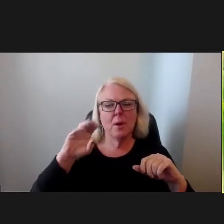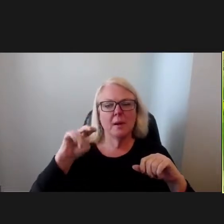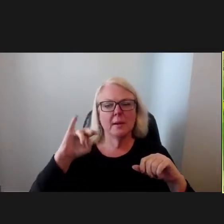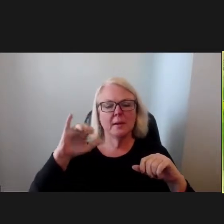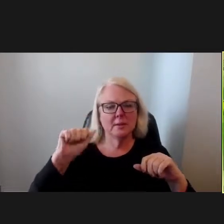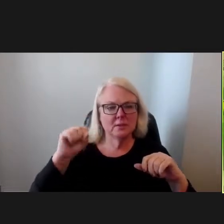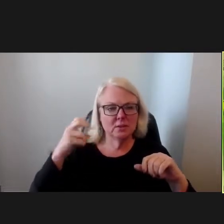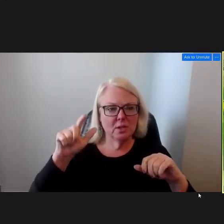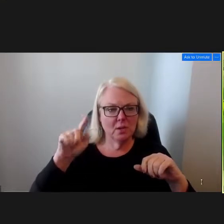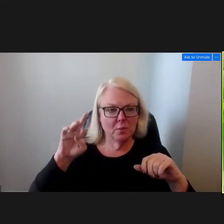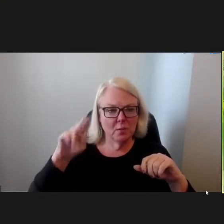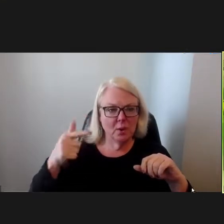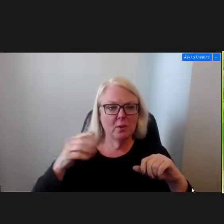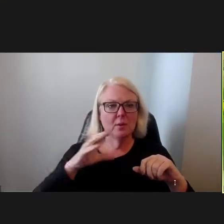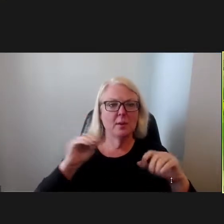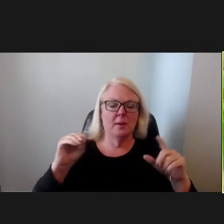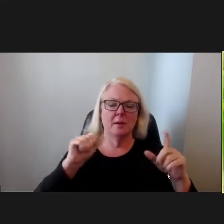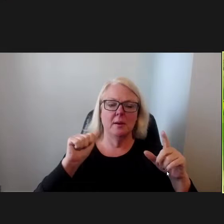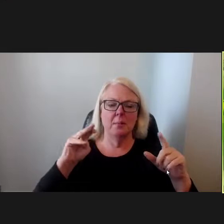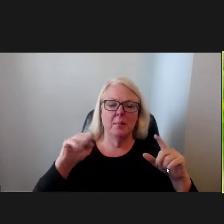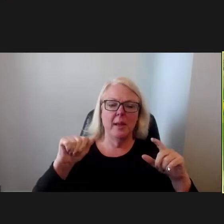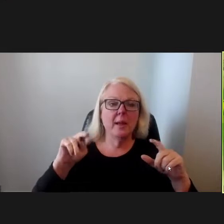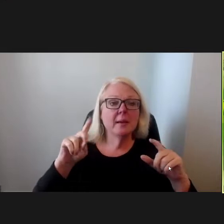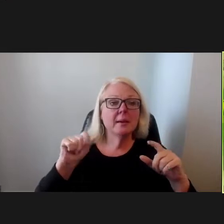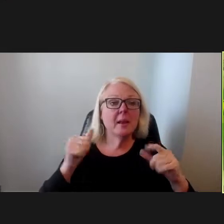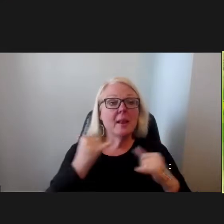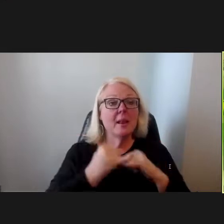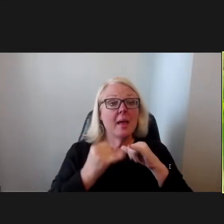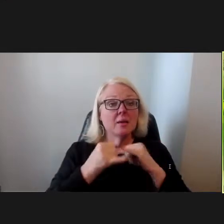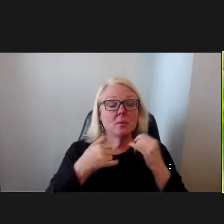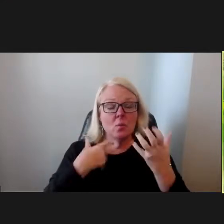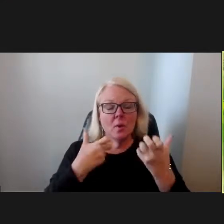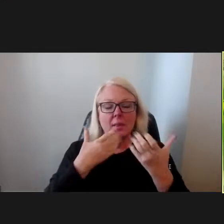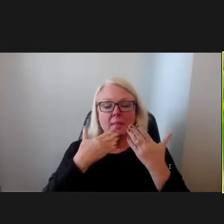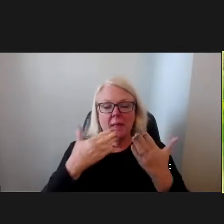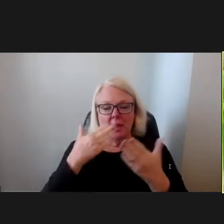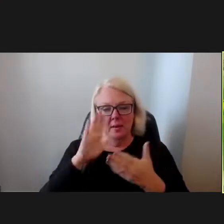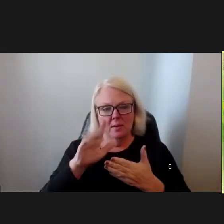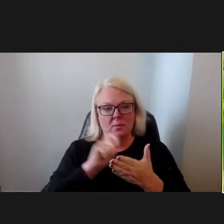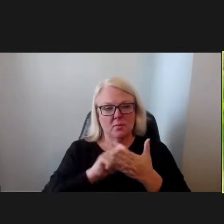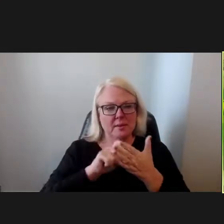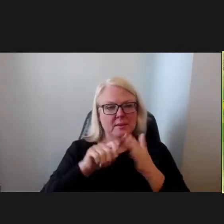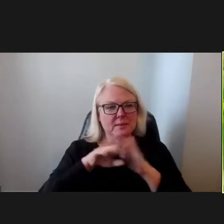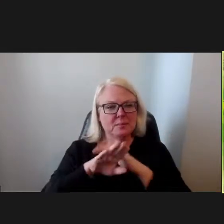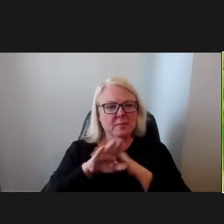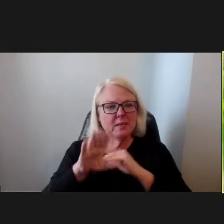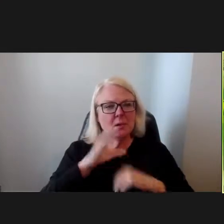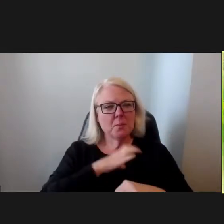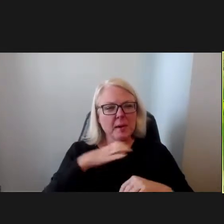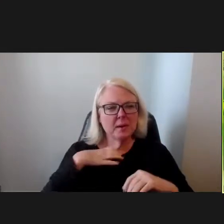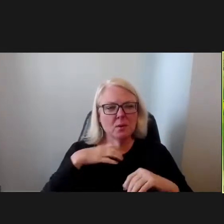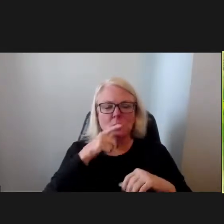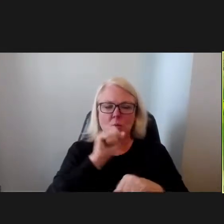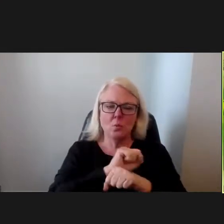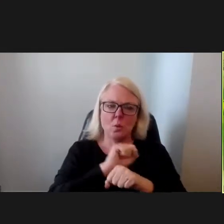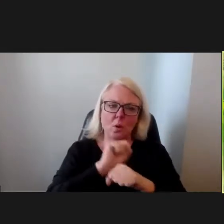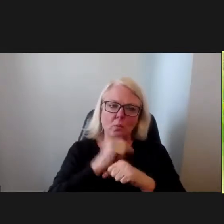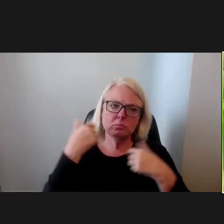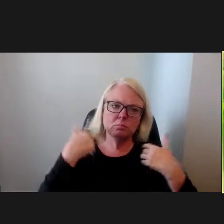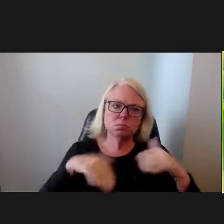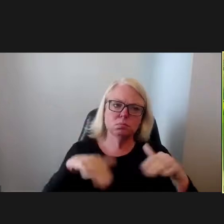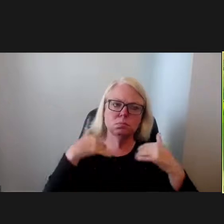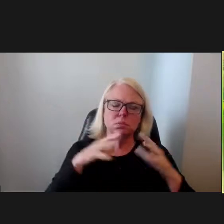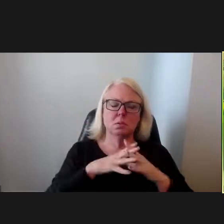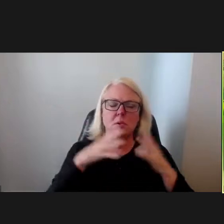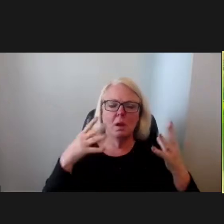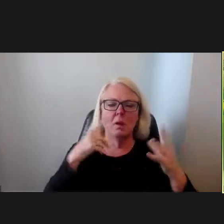Amanda Broman. Lastly, I want to thank the members of our Writing Center's Accessibility Committee who have worked tirelessly to